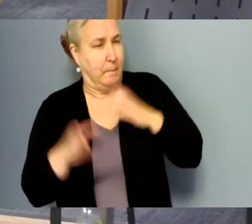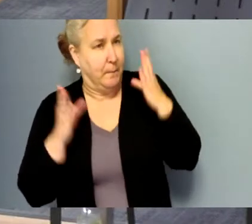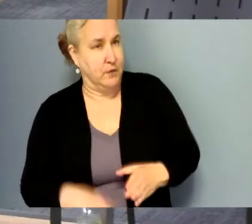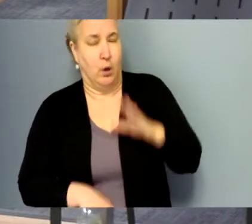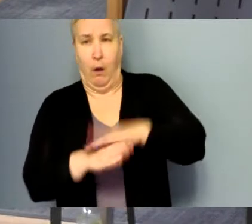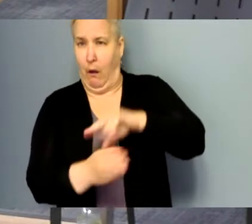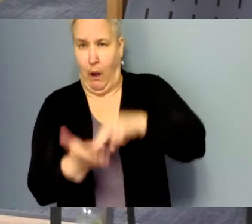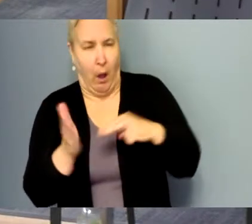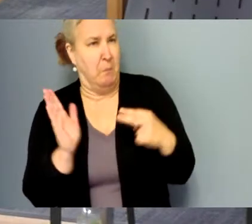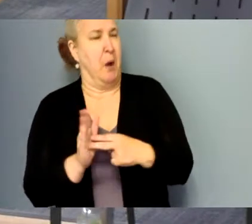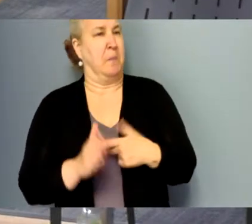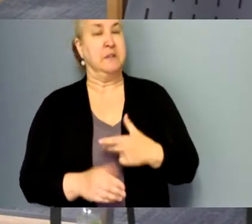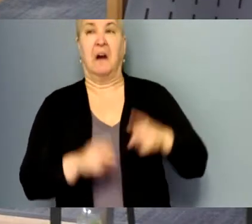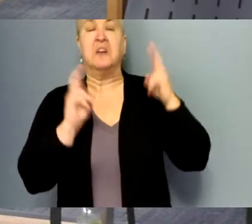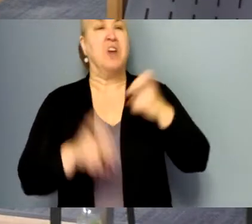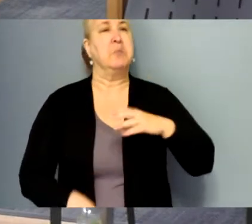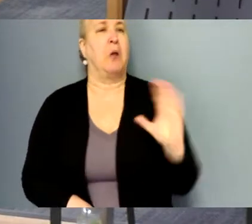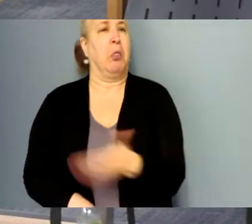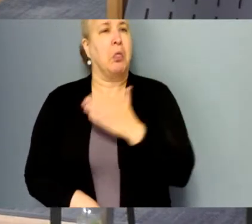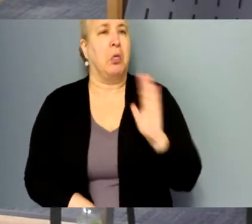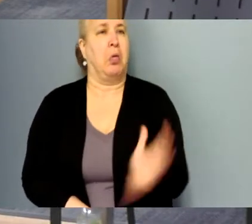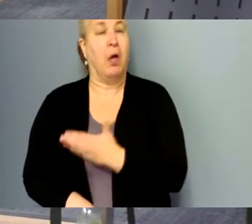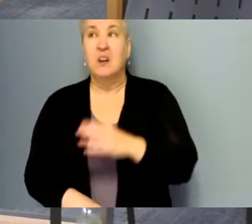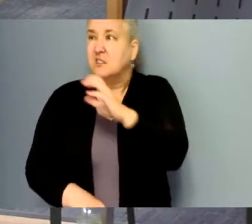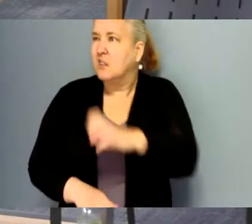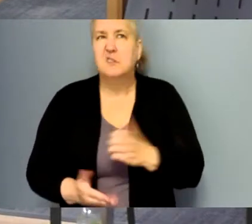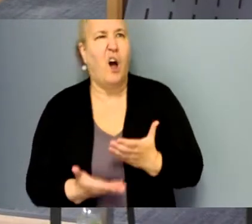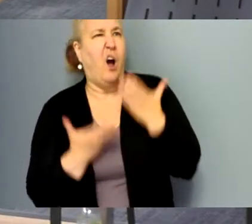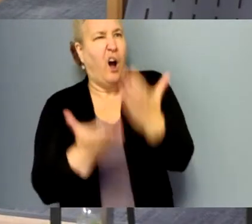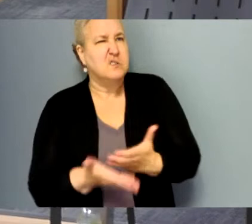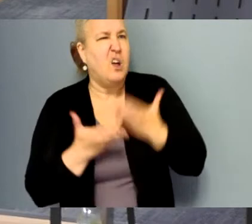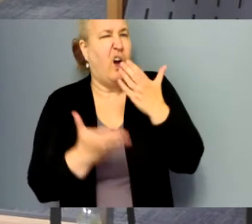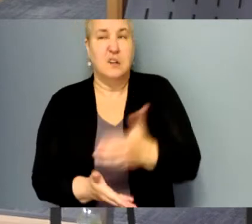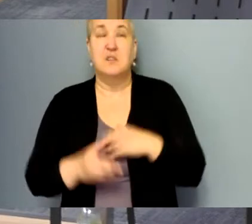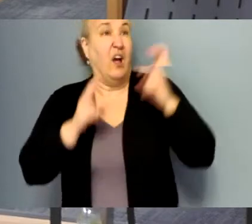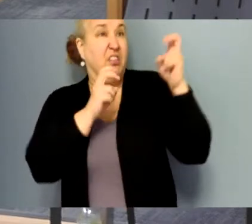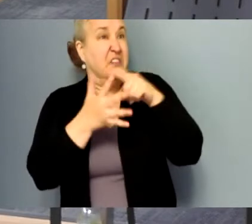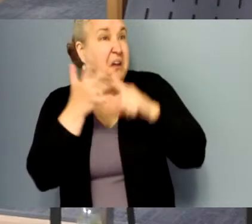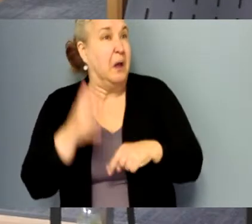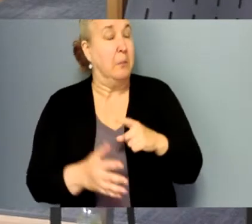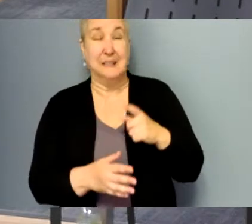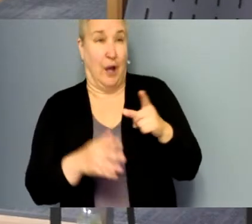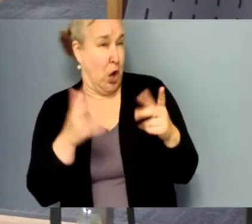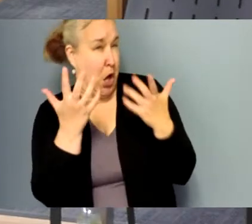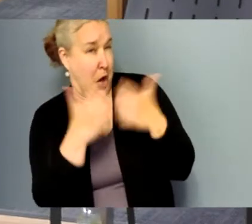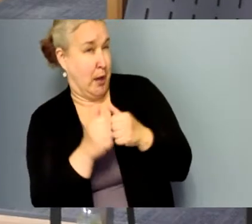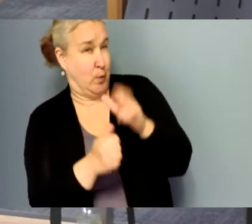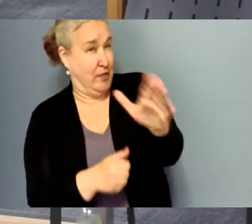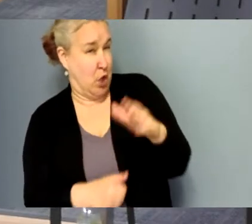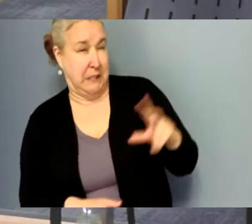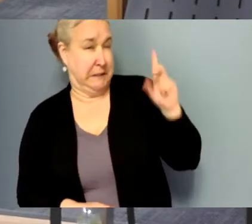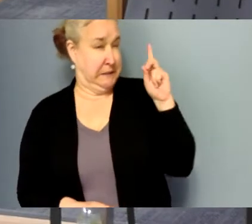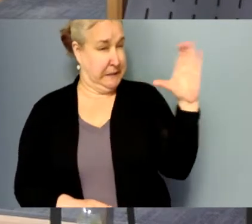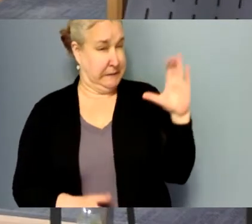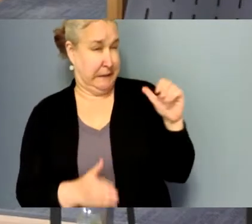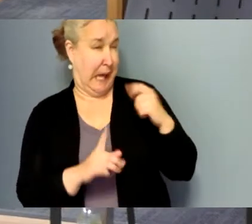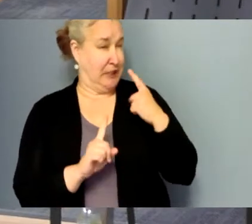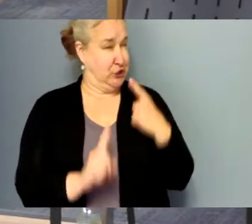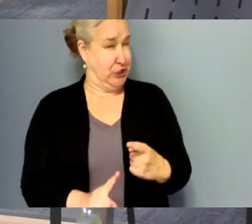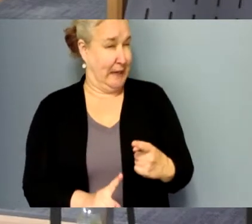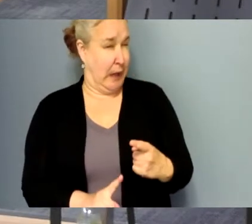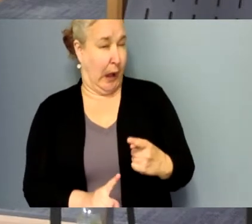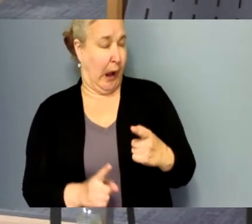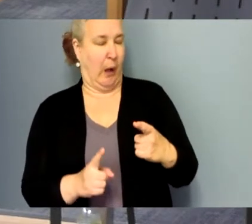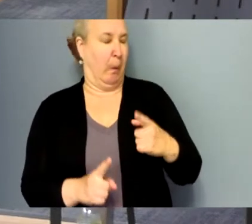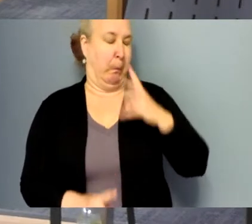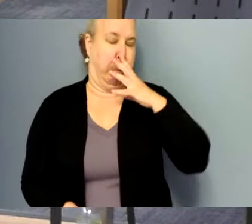purposely bypass topics that are brought forward by citizens and ignore themes that don't align with your DC agenda. If we try